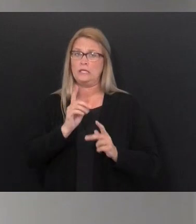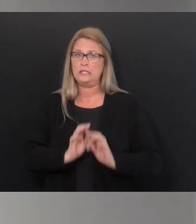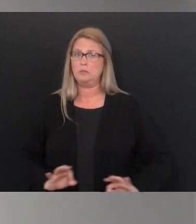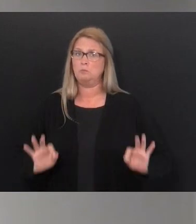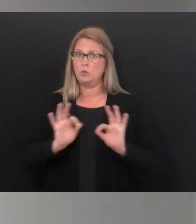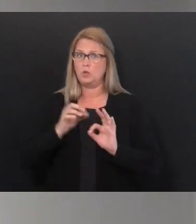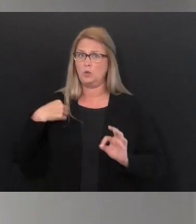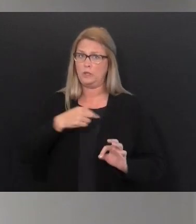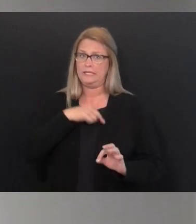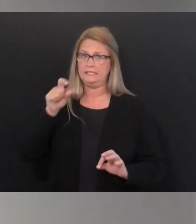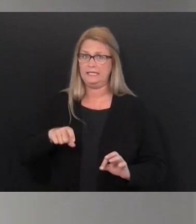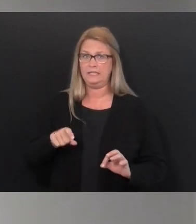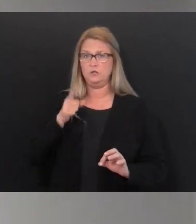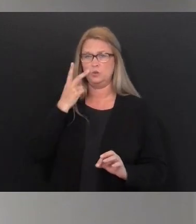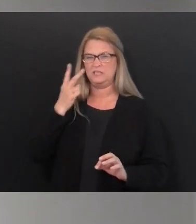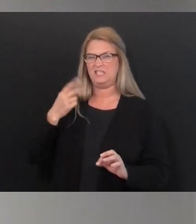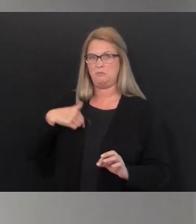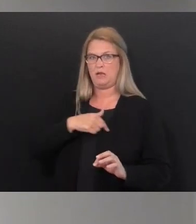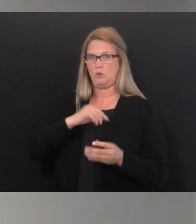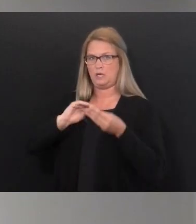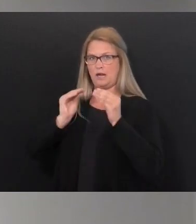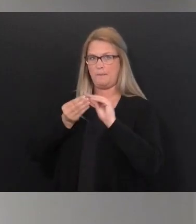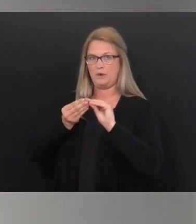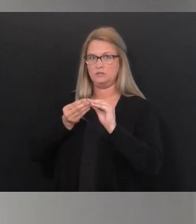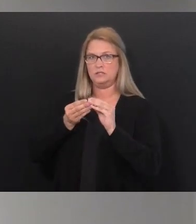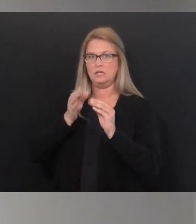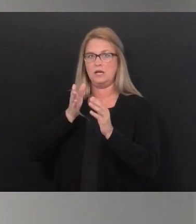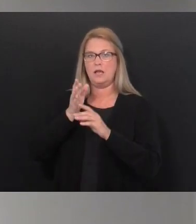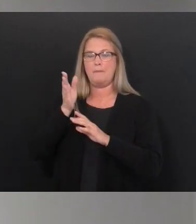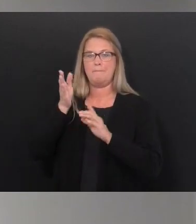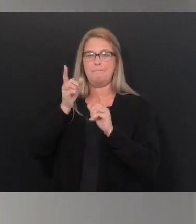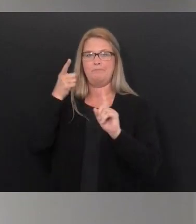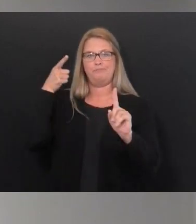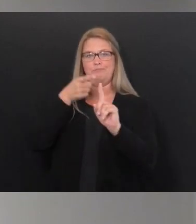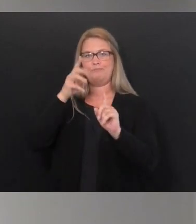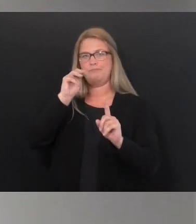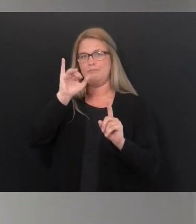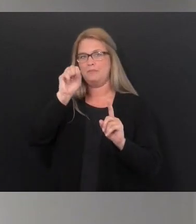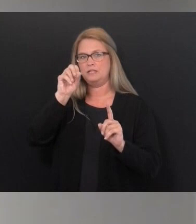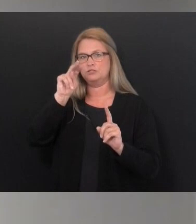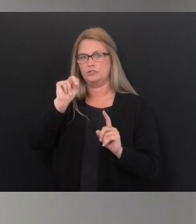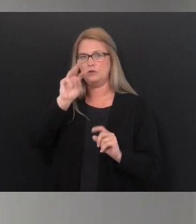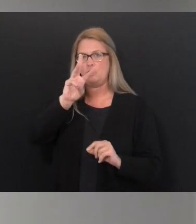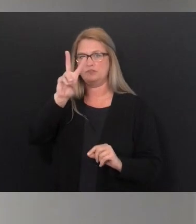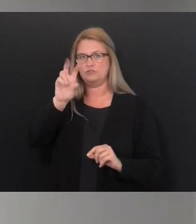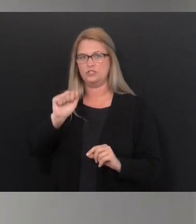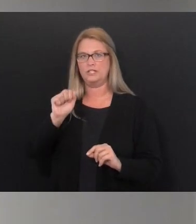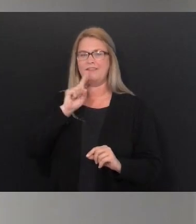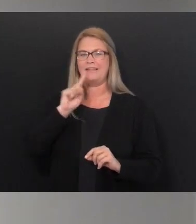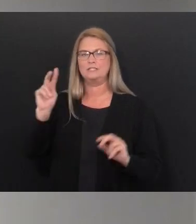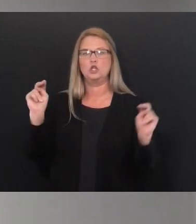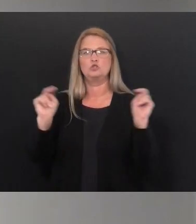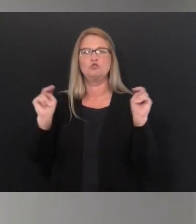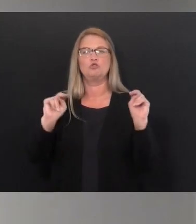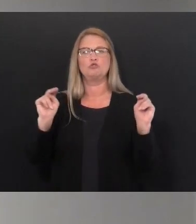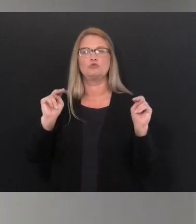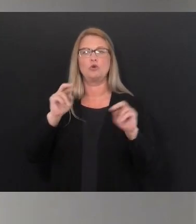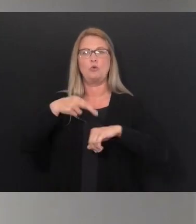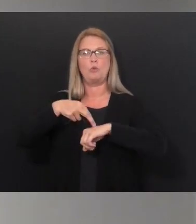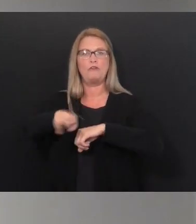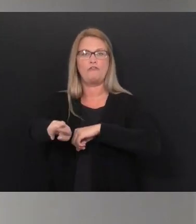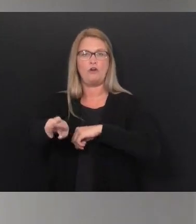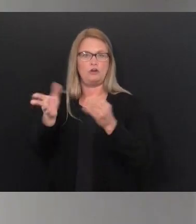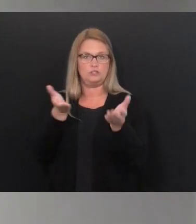up as I talk. Mission West Virginia works with DHHR as a neutral referral source for all foster